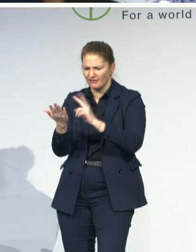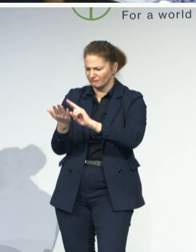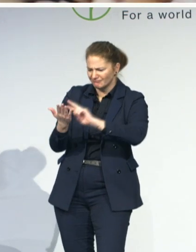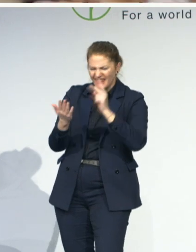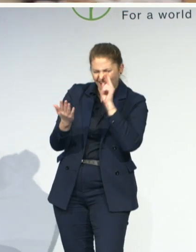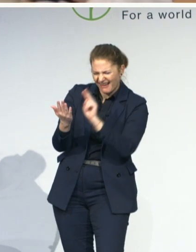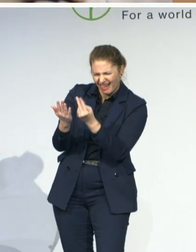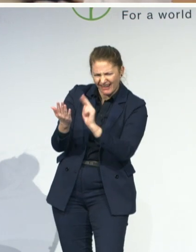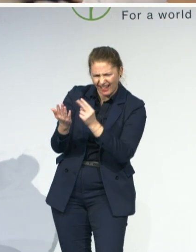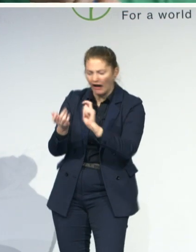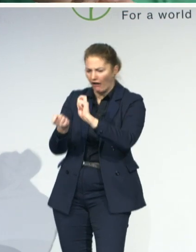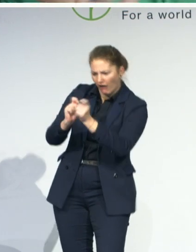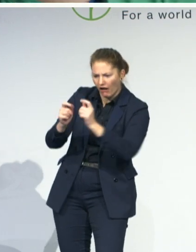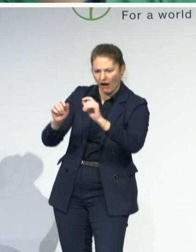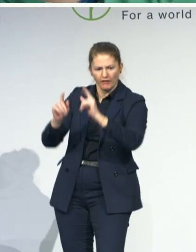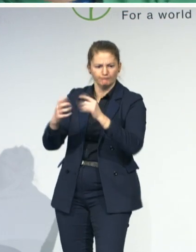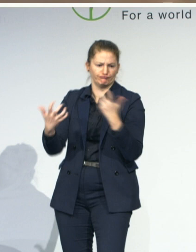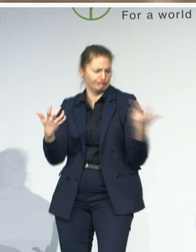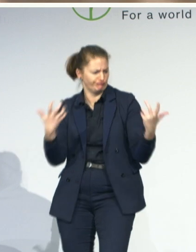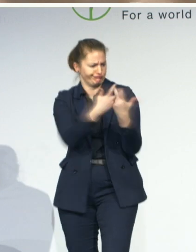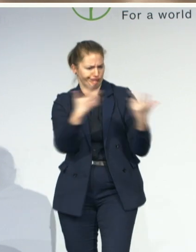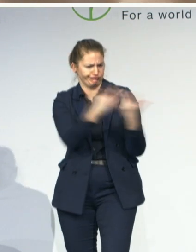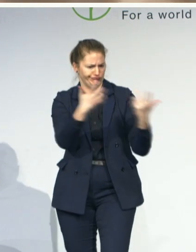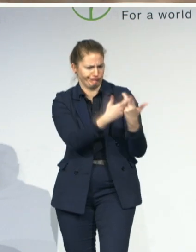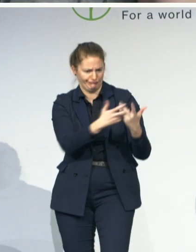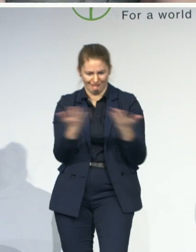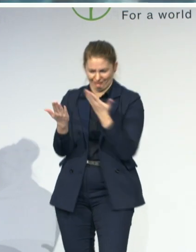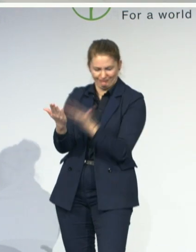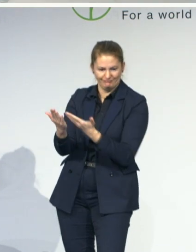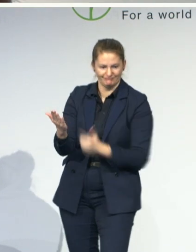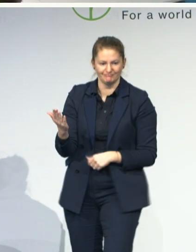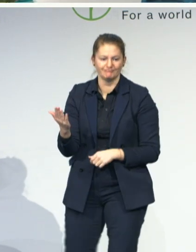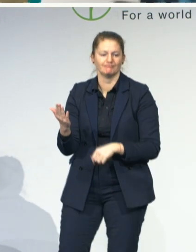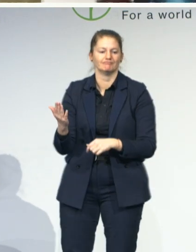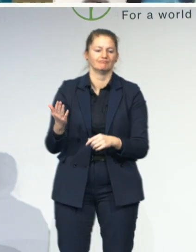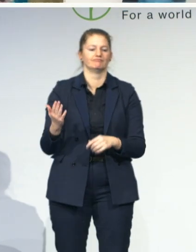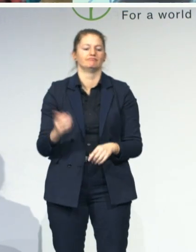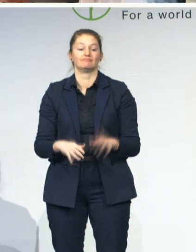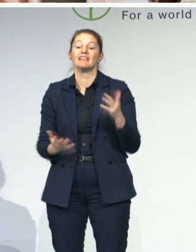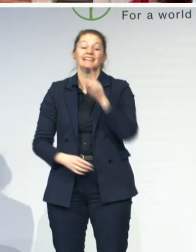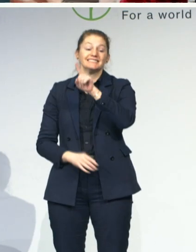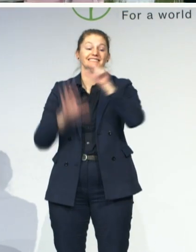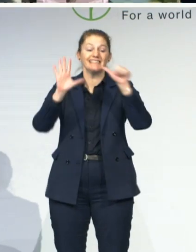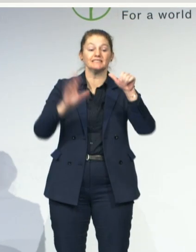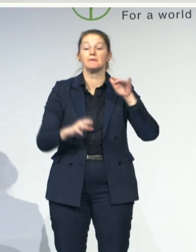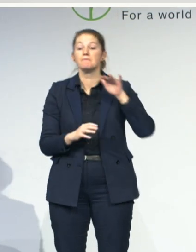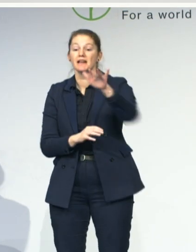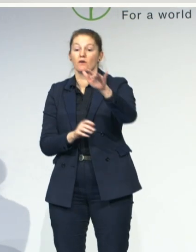autism. It is used by more than 16 million people every month.